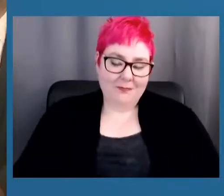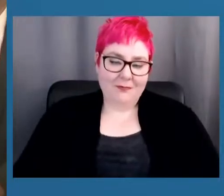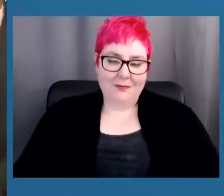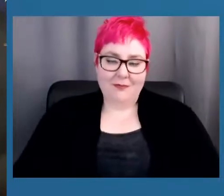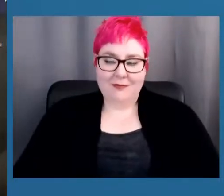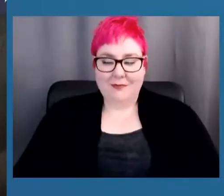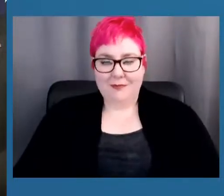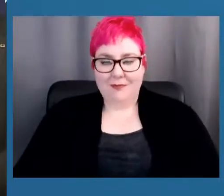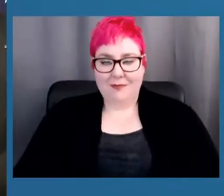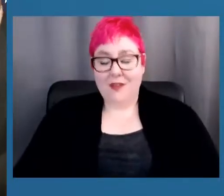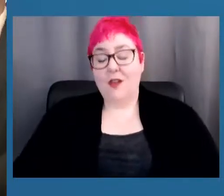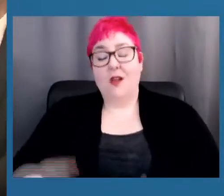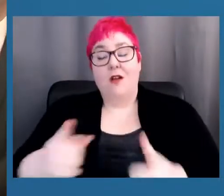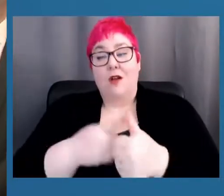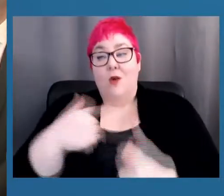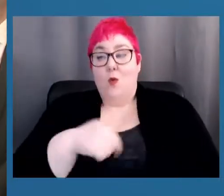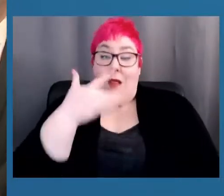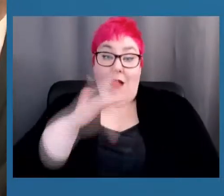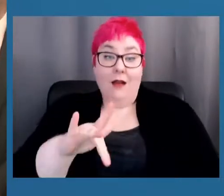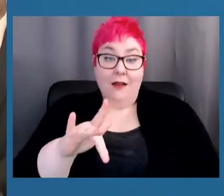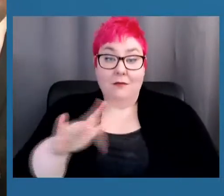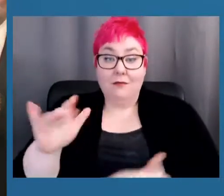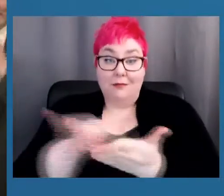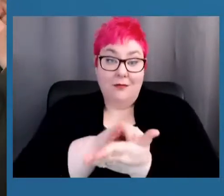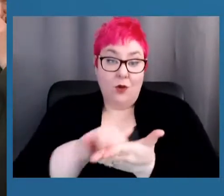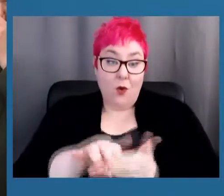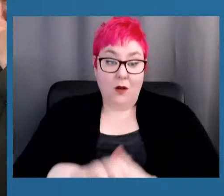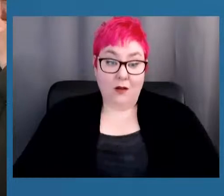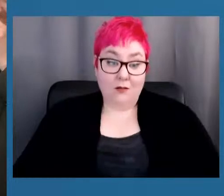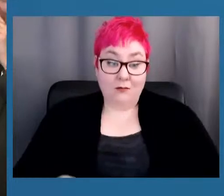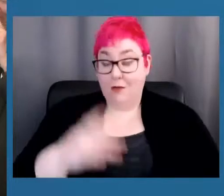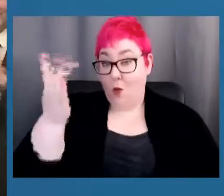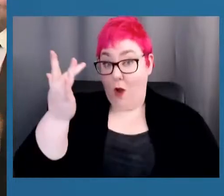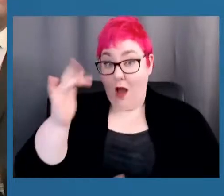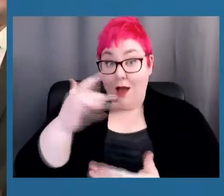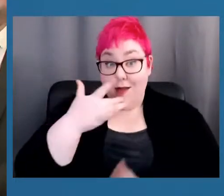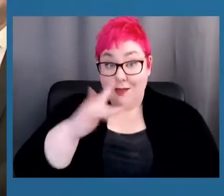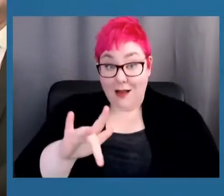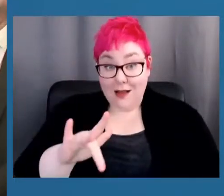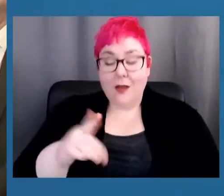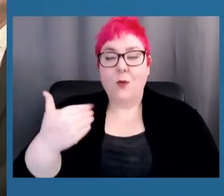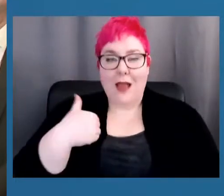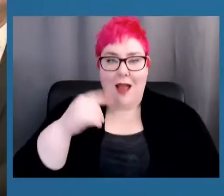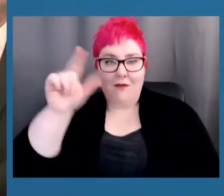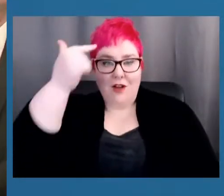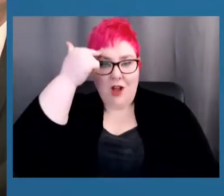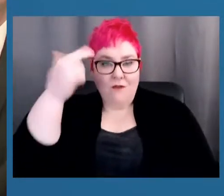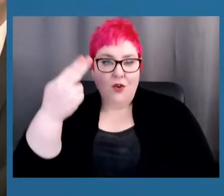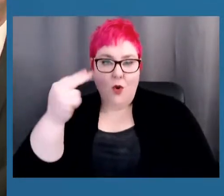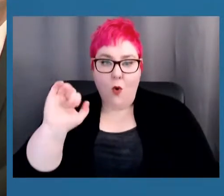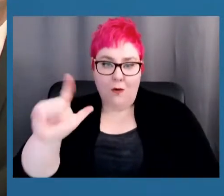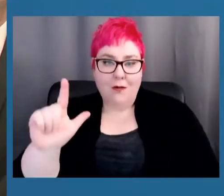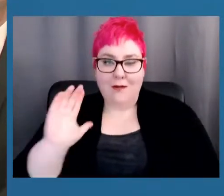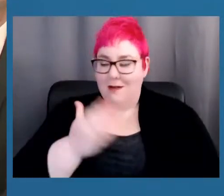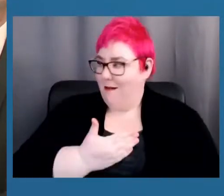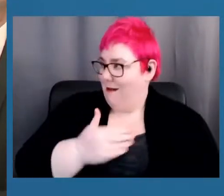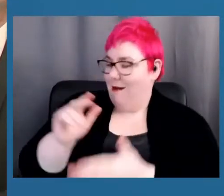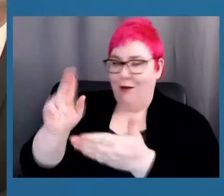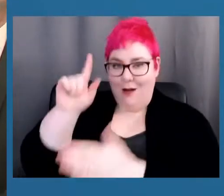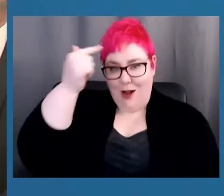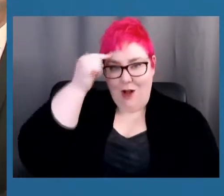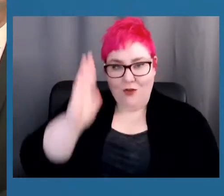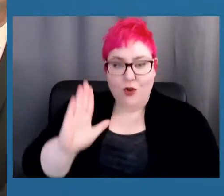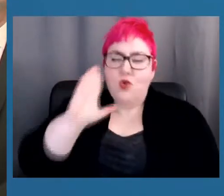First, we're lucky in New York. The reason why we're lucky in New York because we got Governor Hochul as our governor, who we know will stand